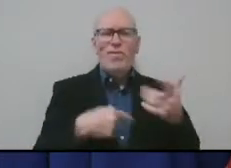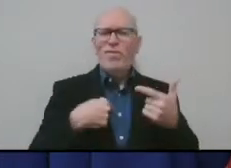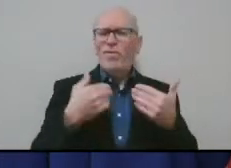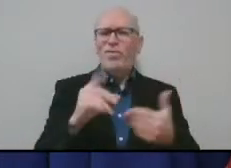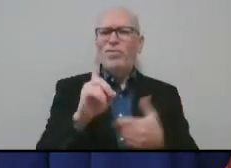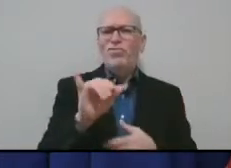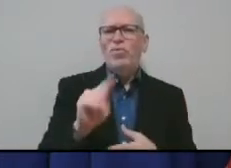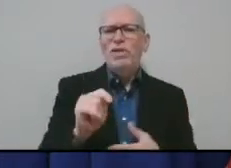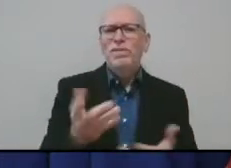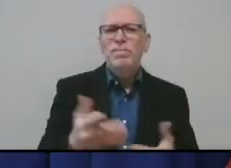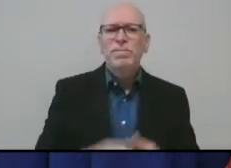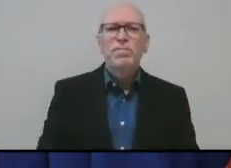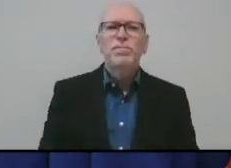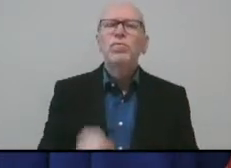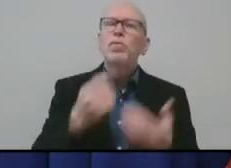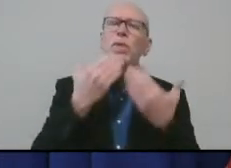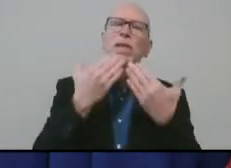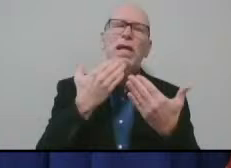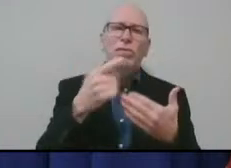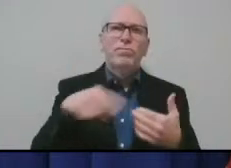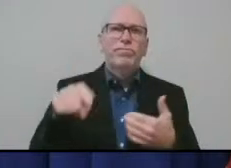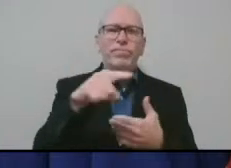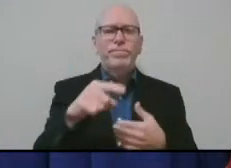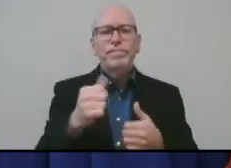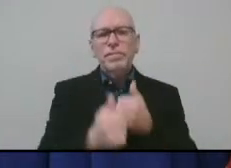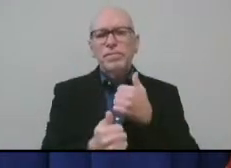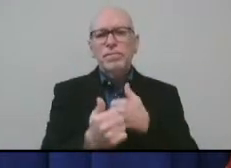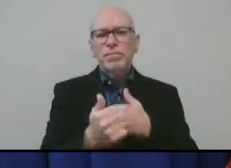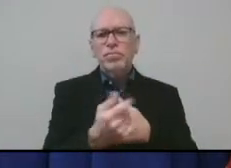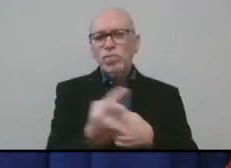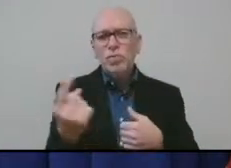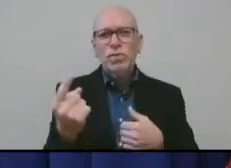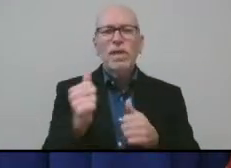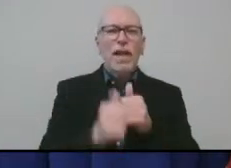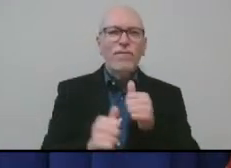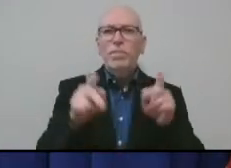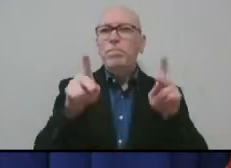practices. So thank you to every single person